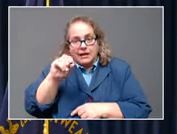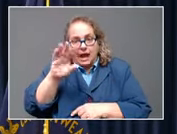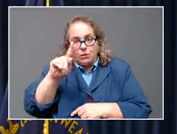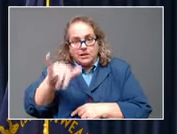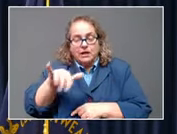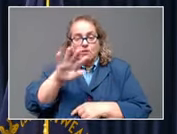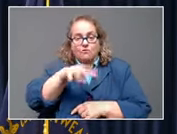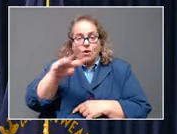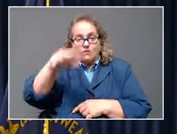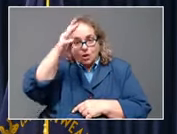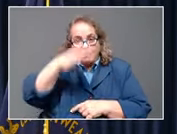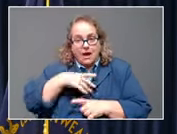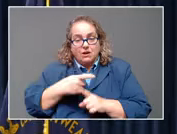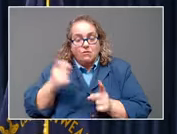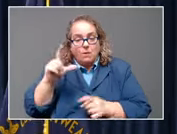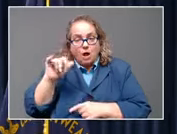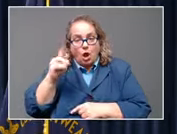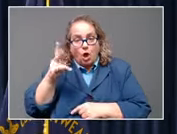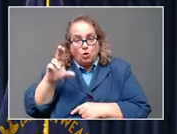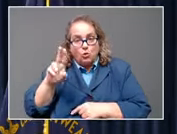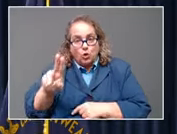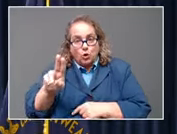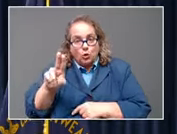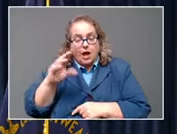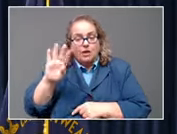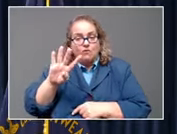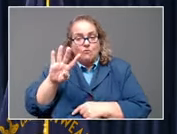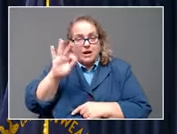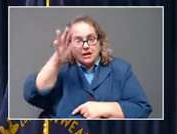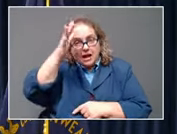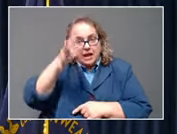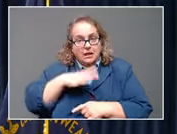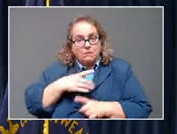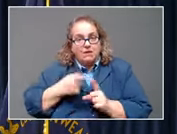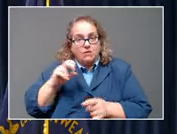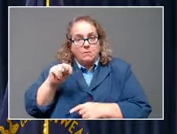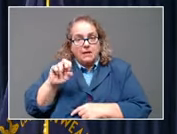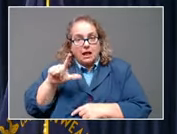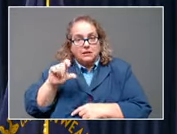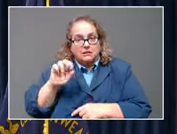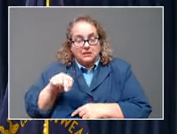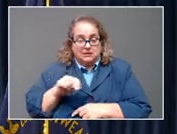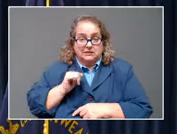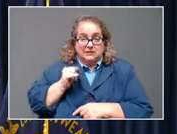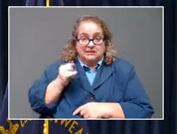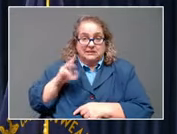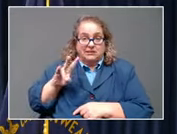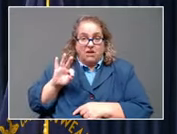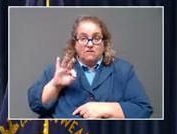LaRue, and a 49-year-old man from Nelson. 17th of January,